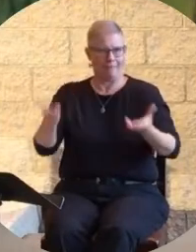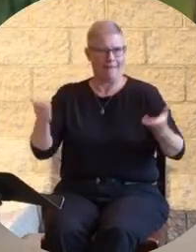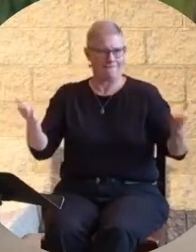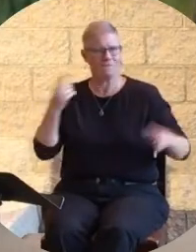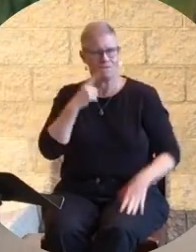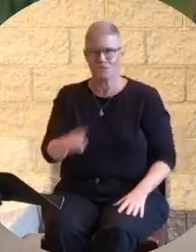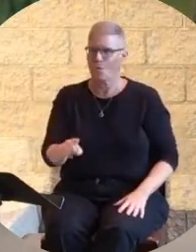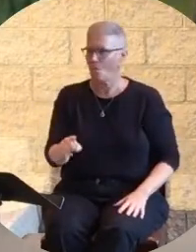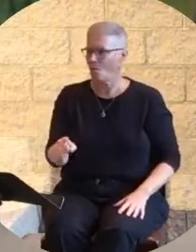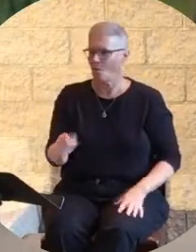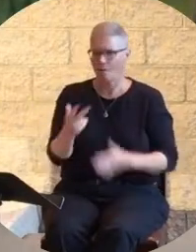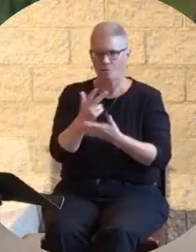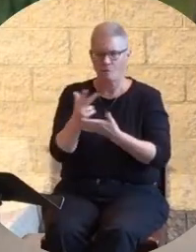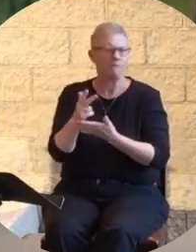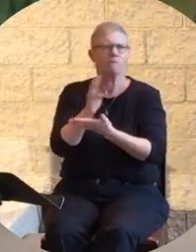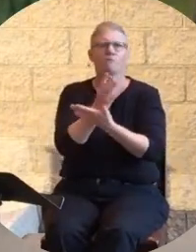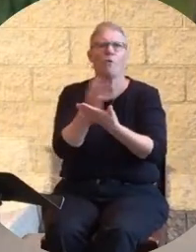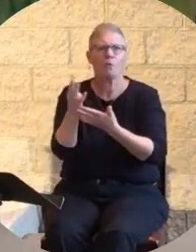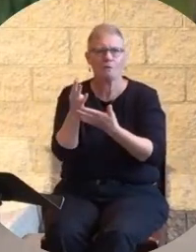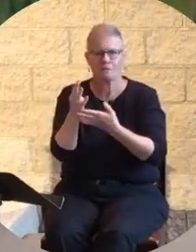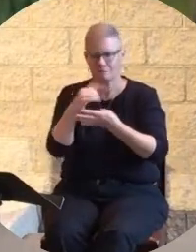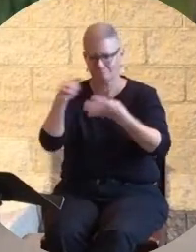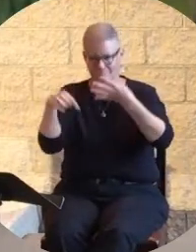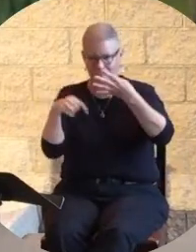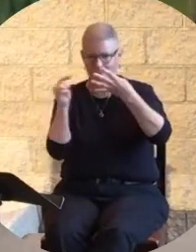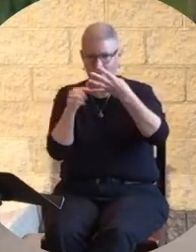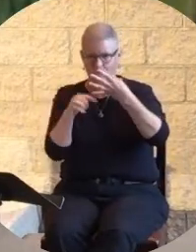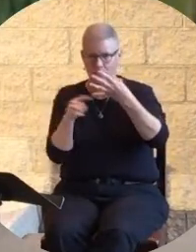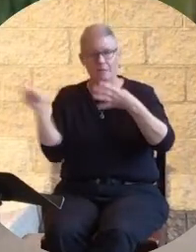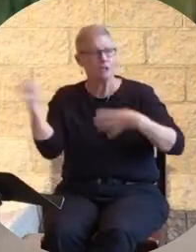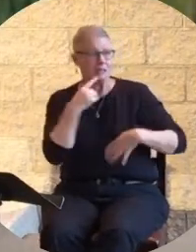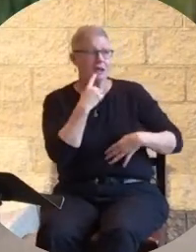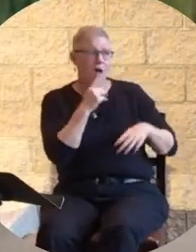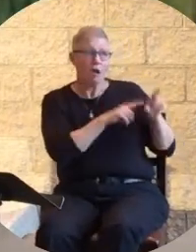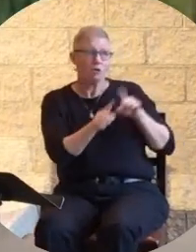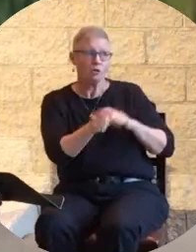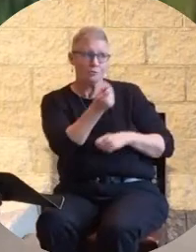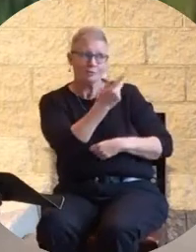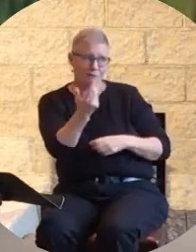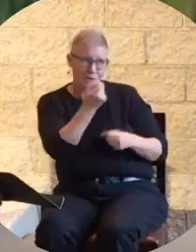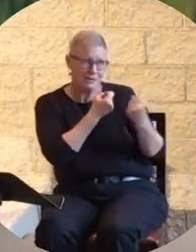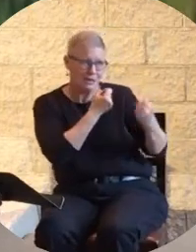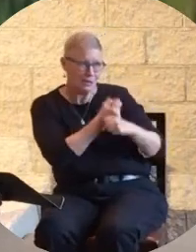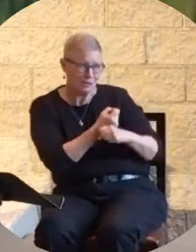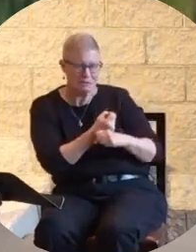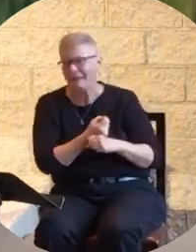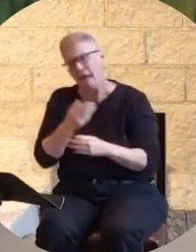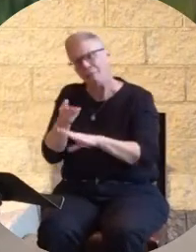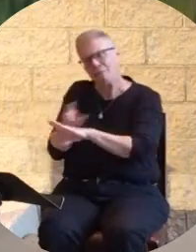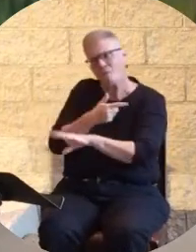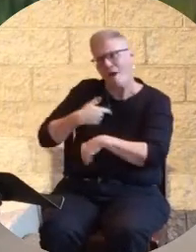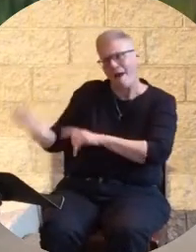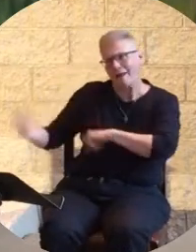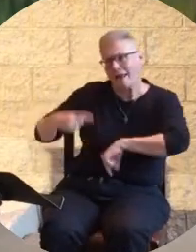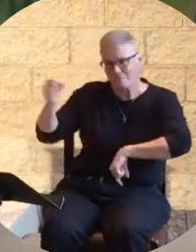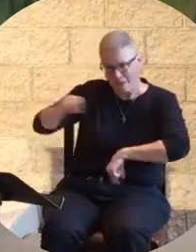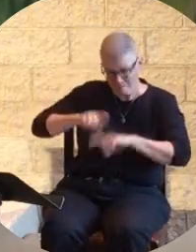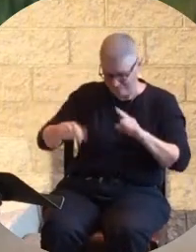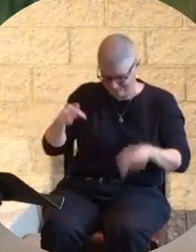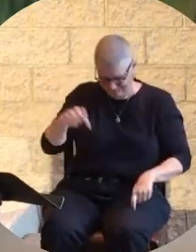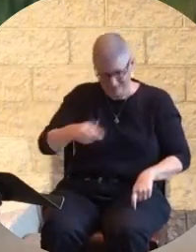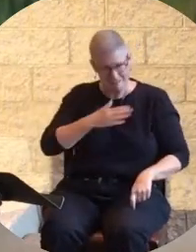fourth. And for several years. Well, yes, before I got here, several years. But for me, this is my first